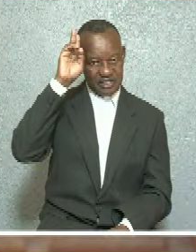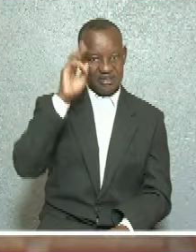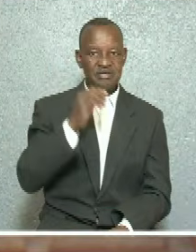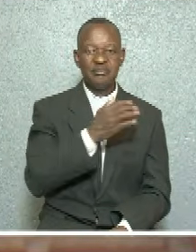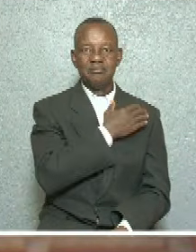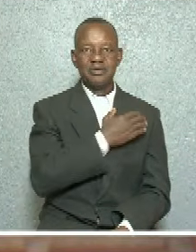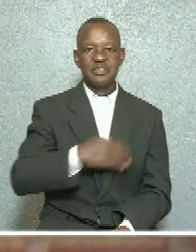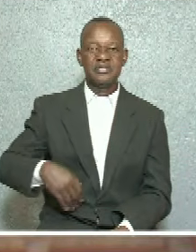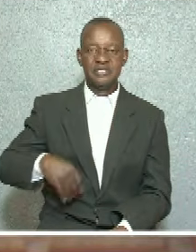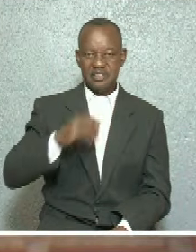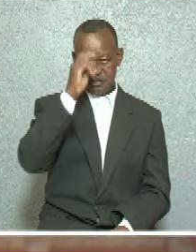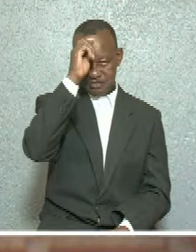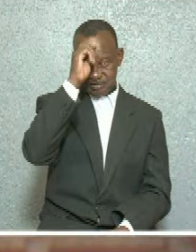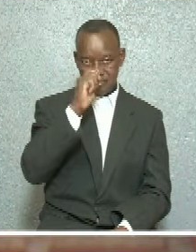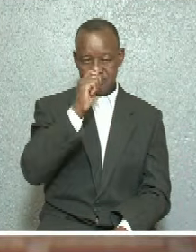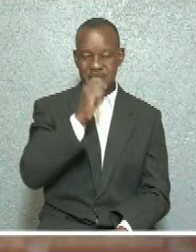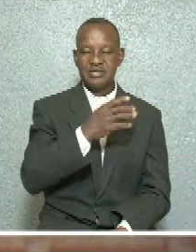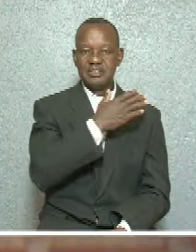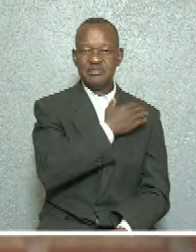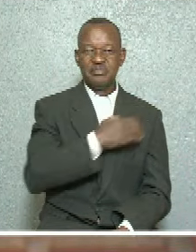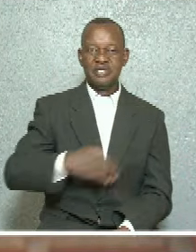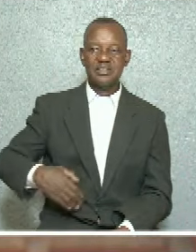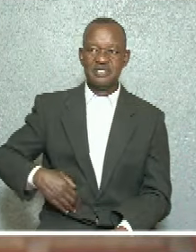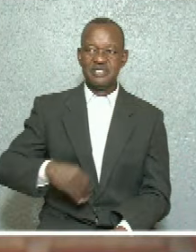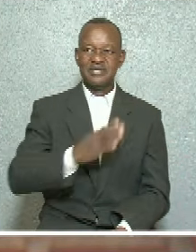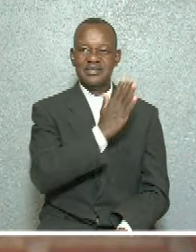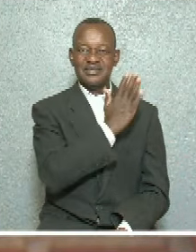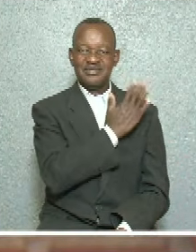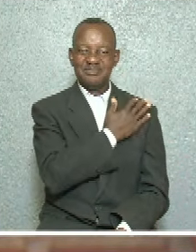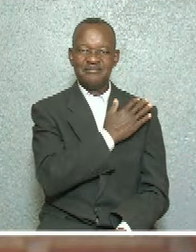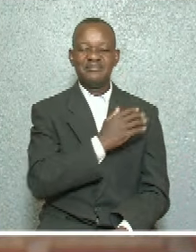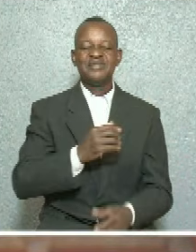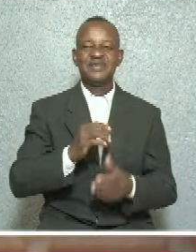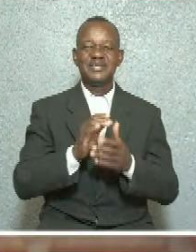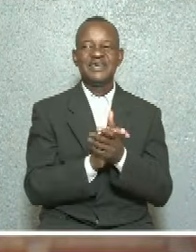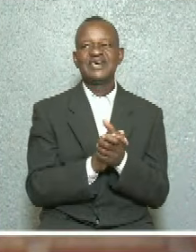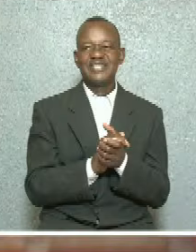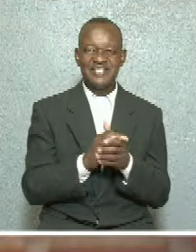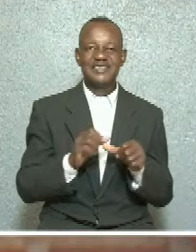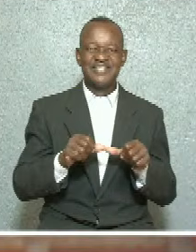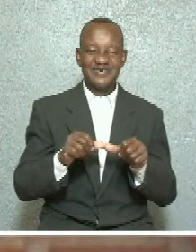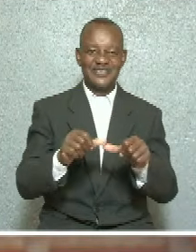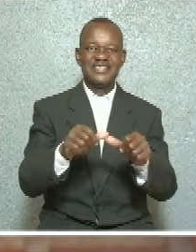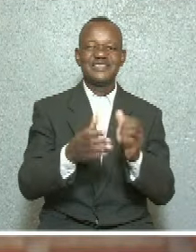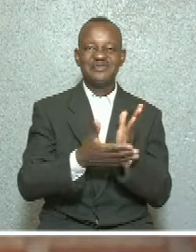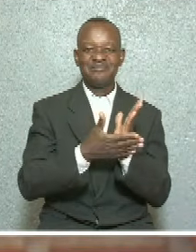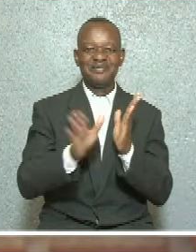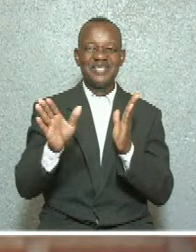Nandi-Ndaitwah, for me to find my way into politics. So in a nutshell, that is my response.